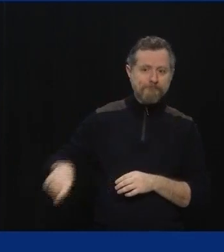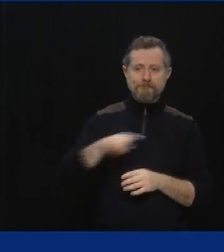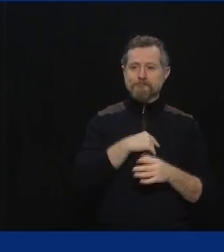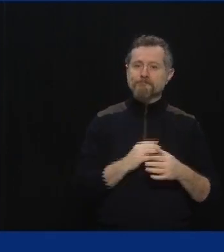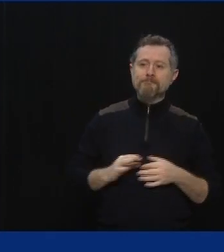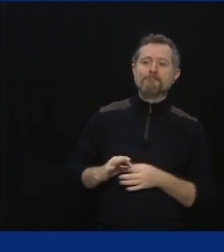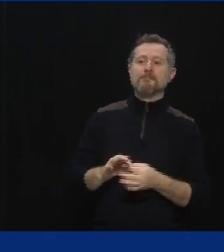our project.